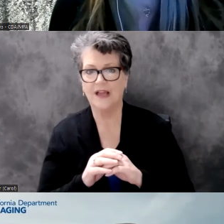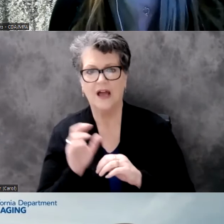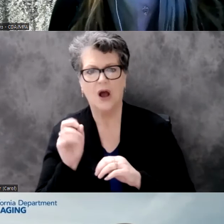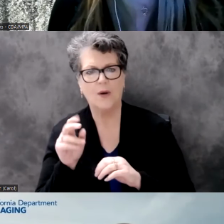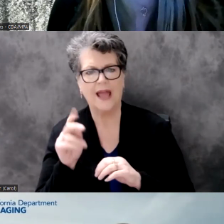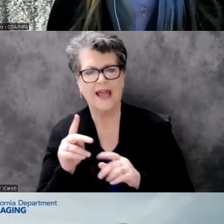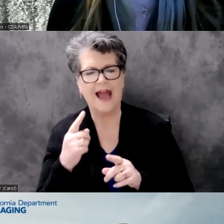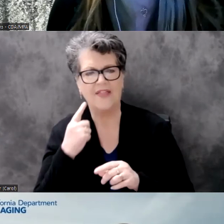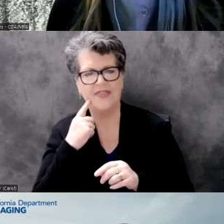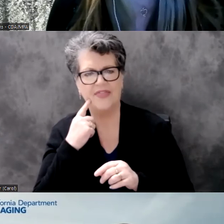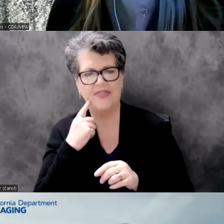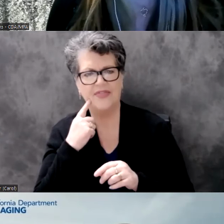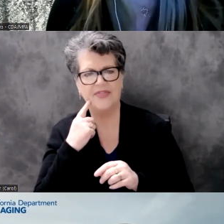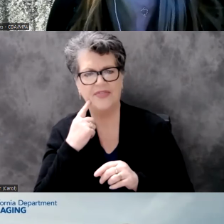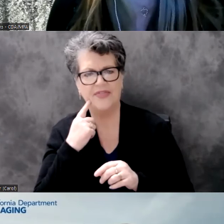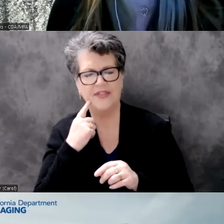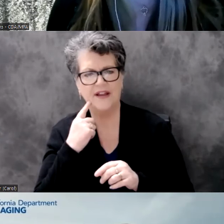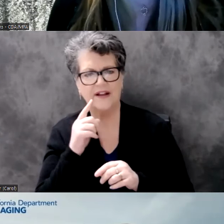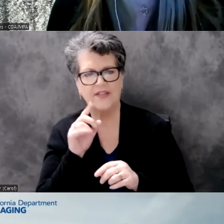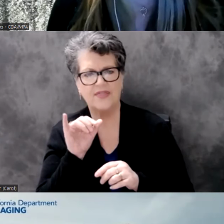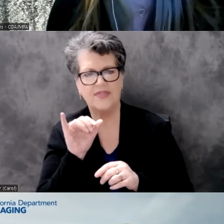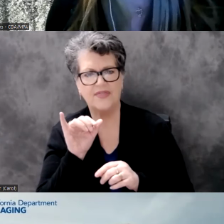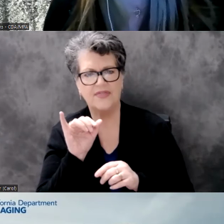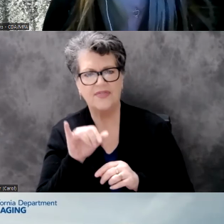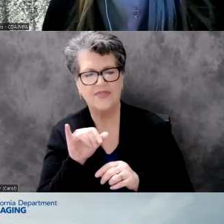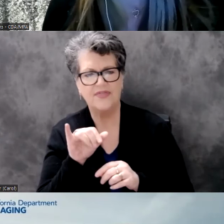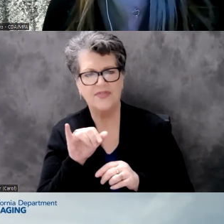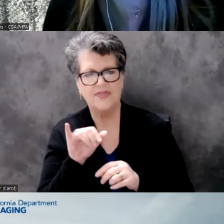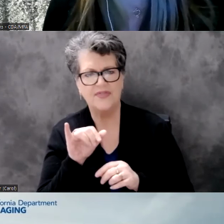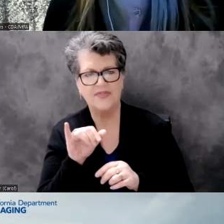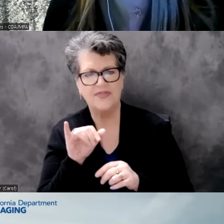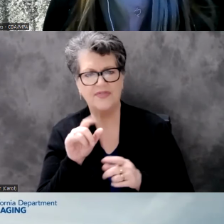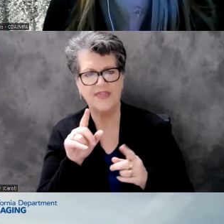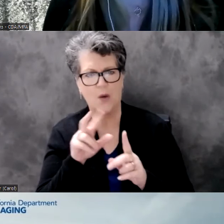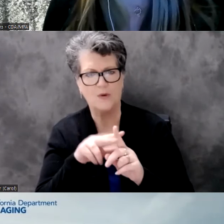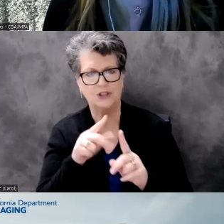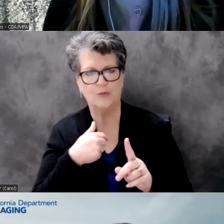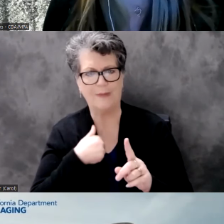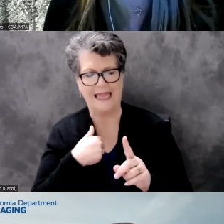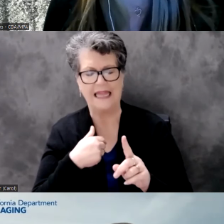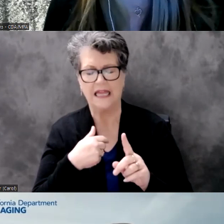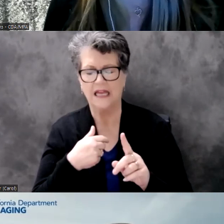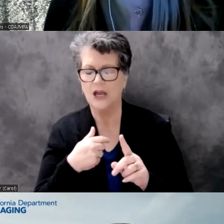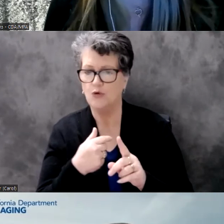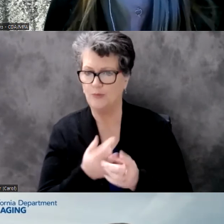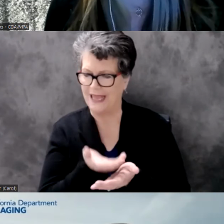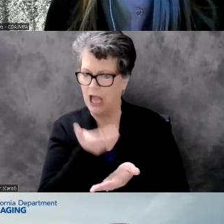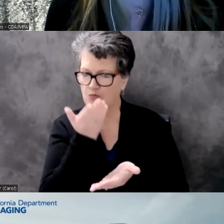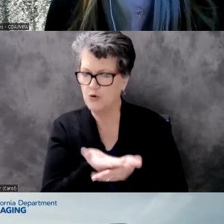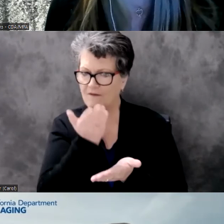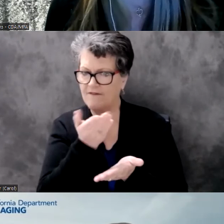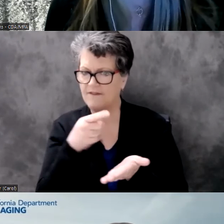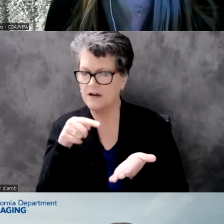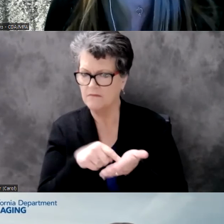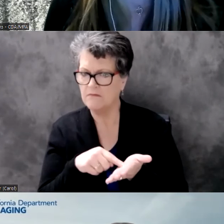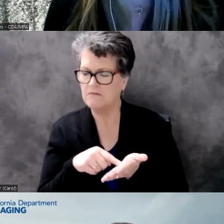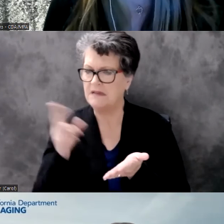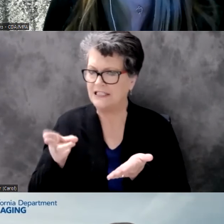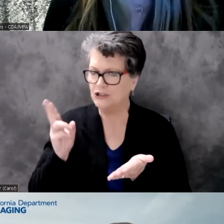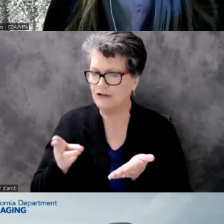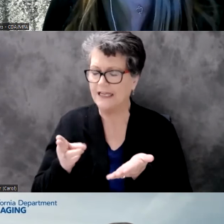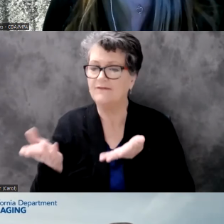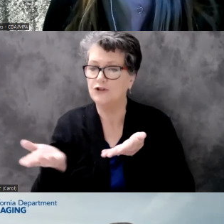that that is one answer to me, and that would be a proven track record of